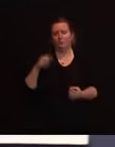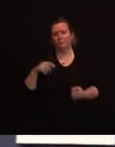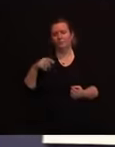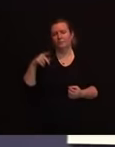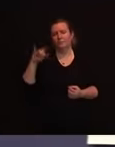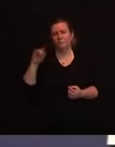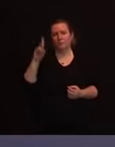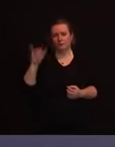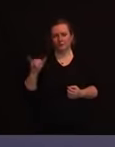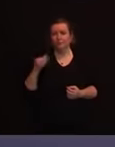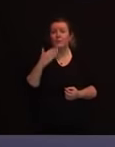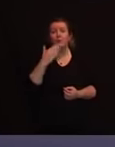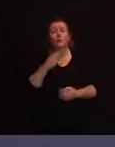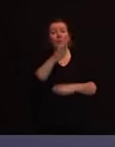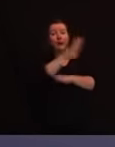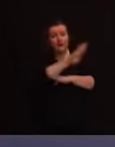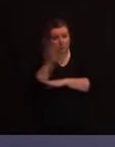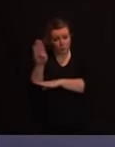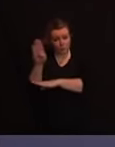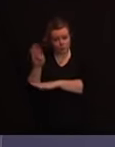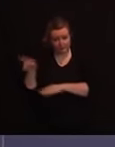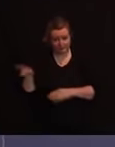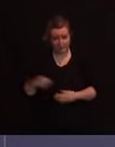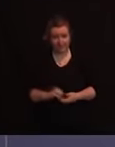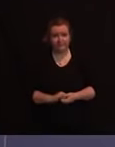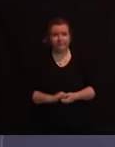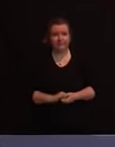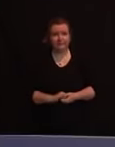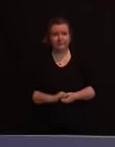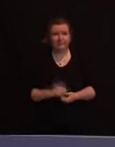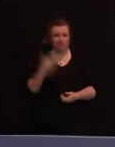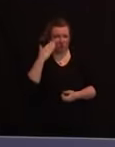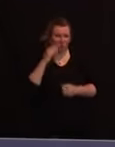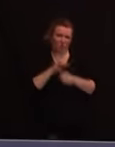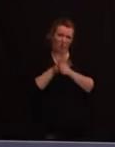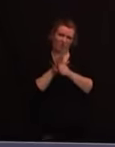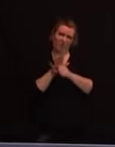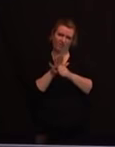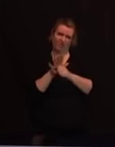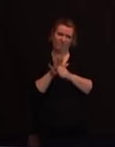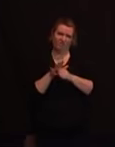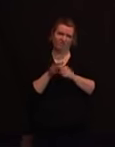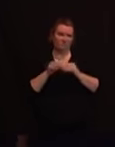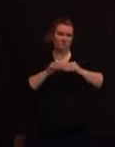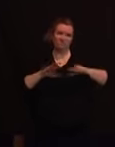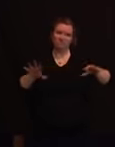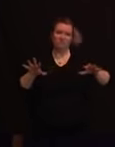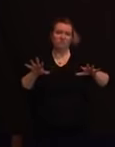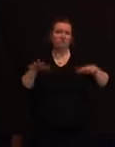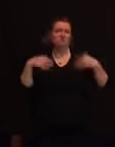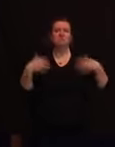afternoon. As you know, the COVID-19 outbreak has impacted our entire state. Our local